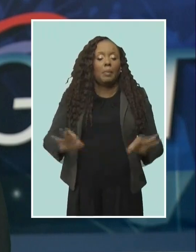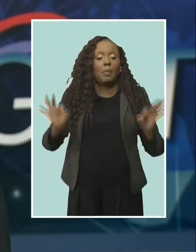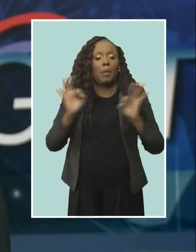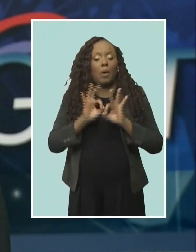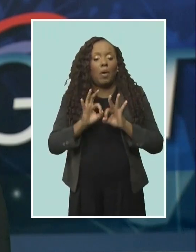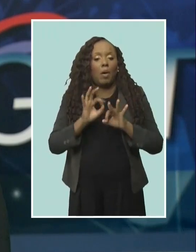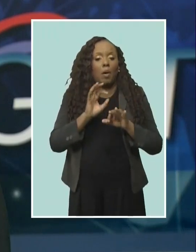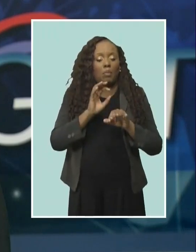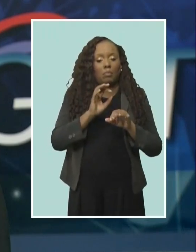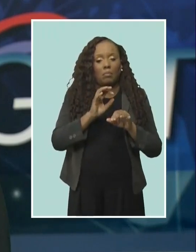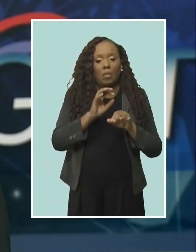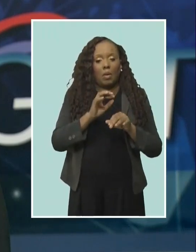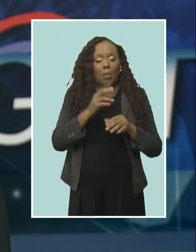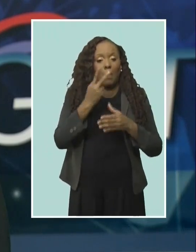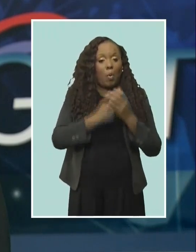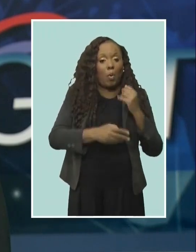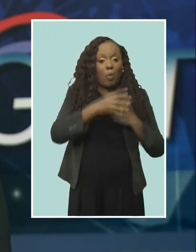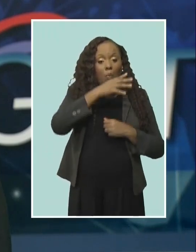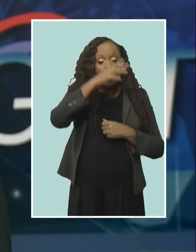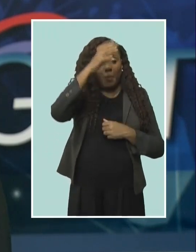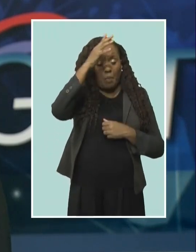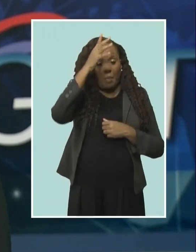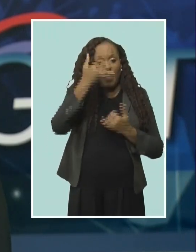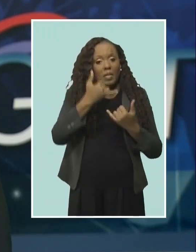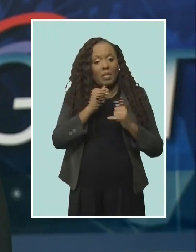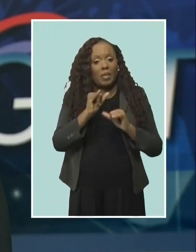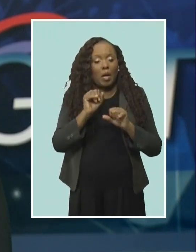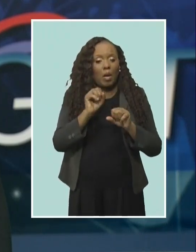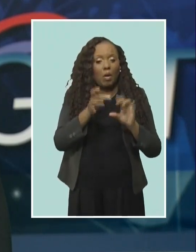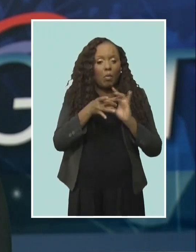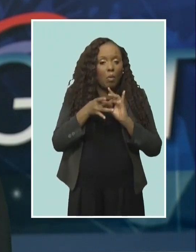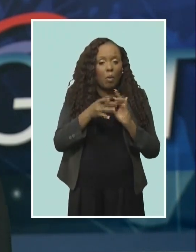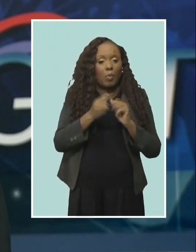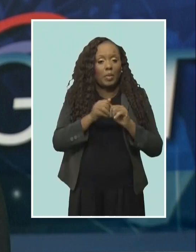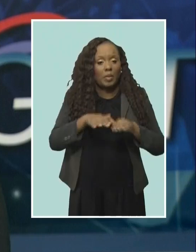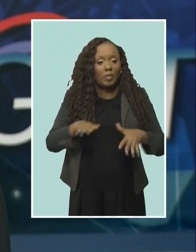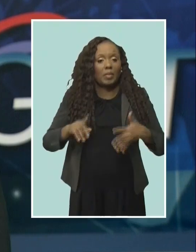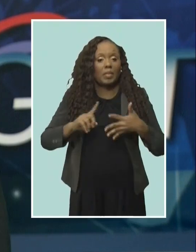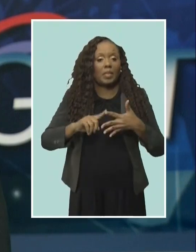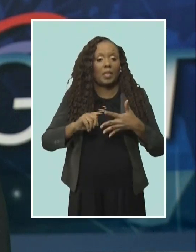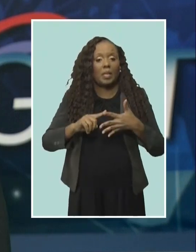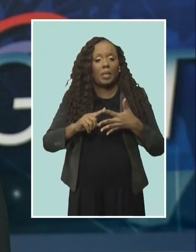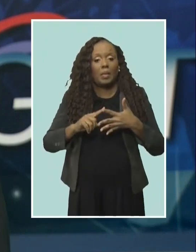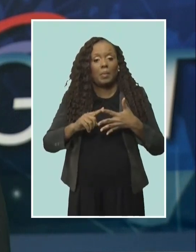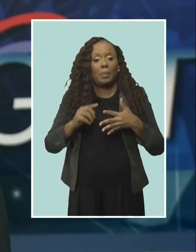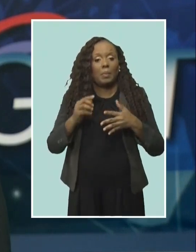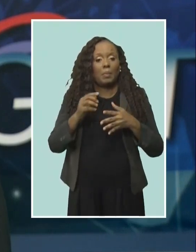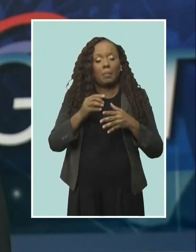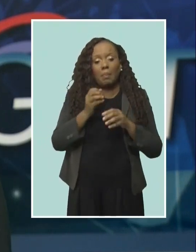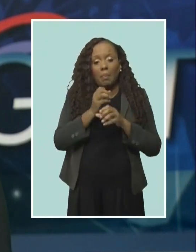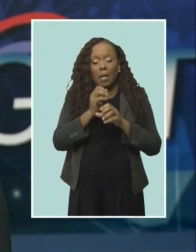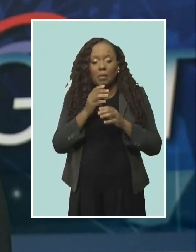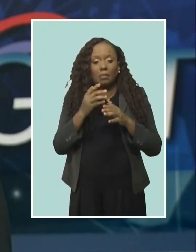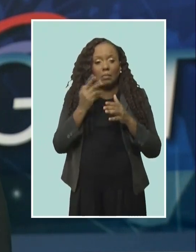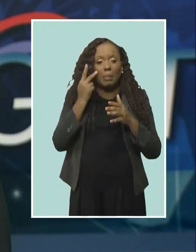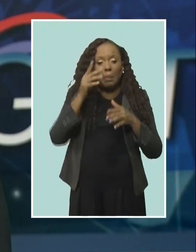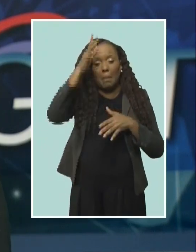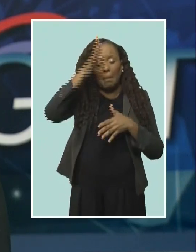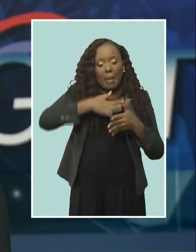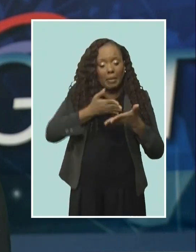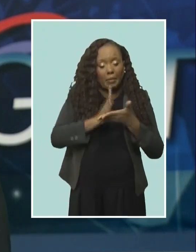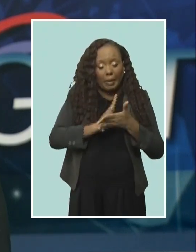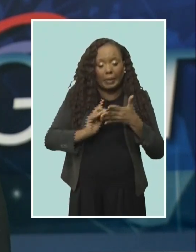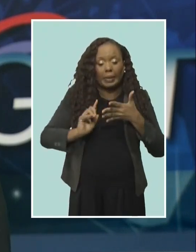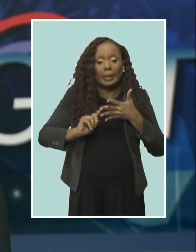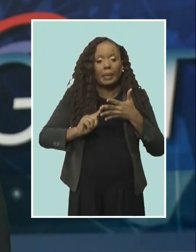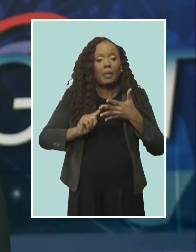of co-parenting during separation, parenting the me in my child, and men's rights. He was speaking as a